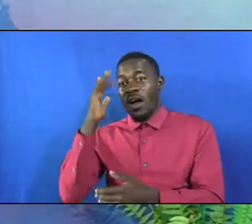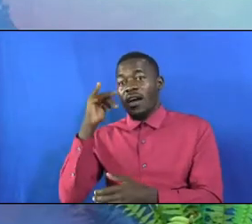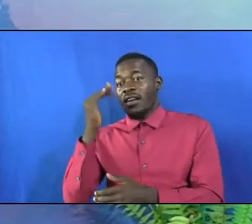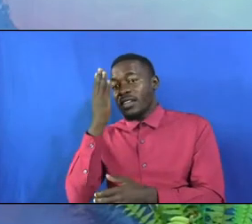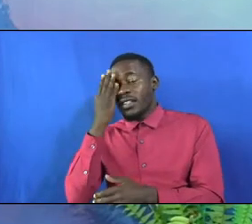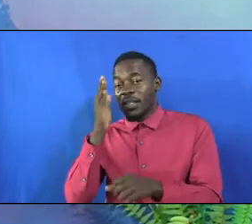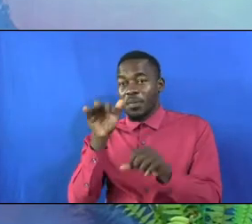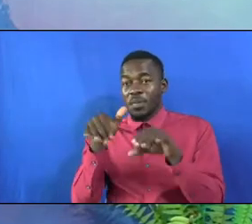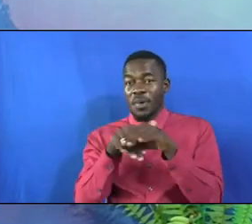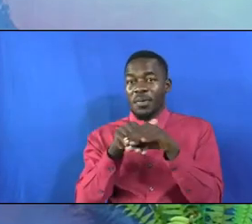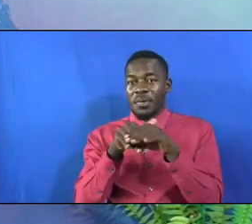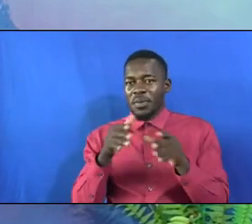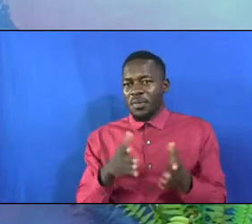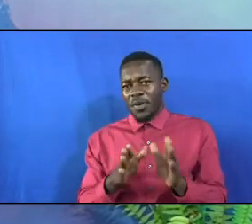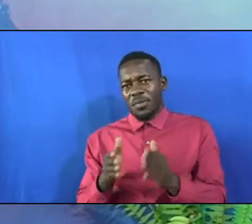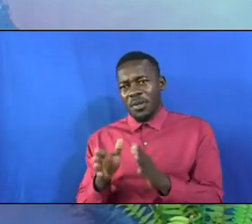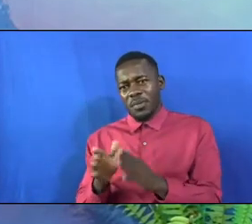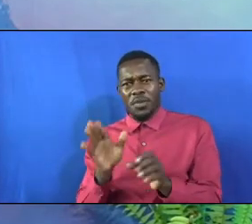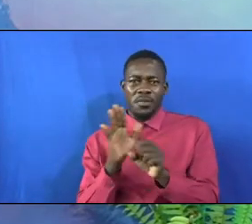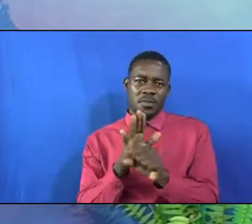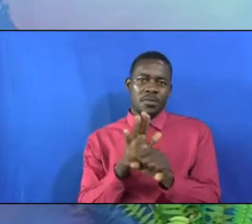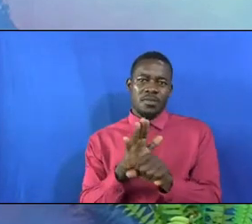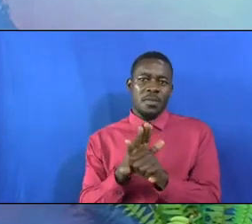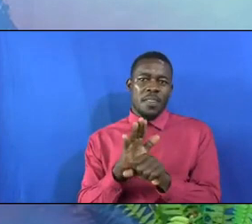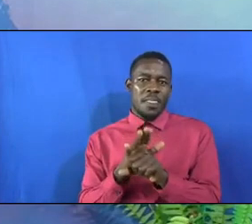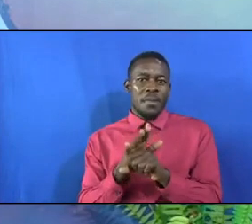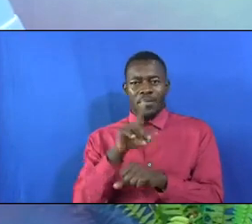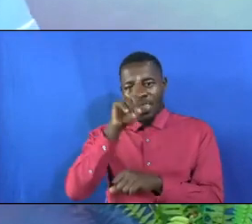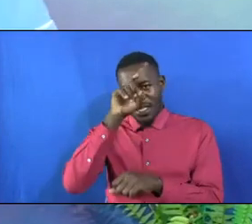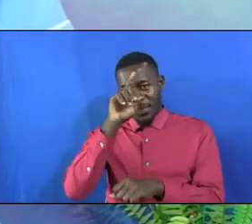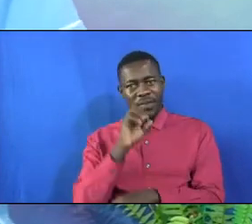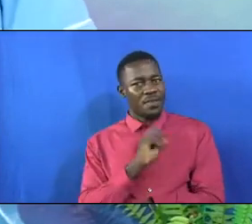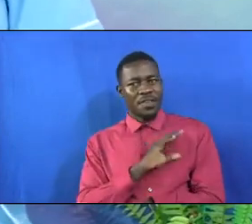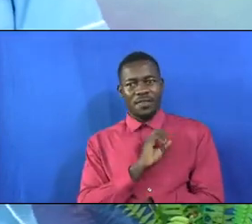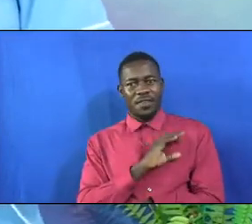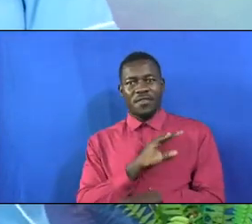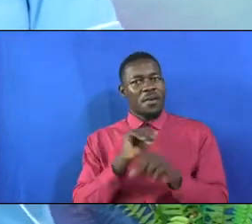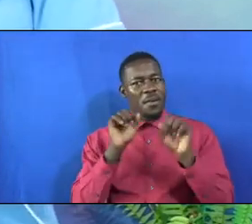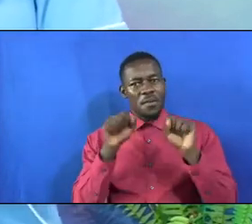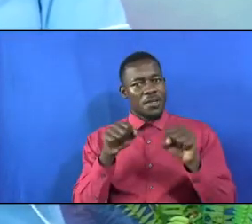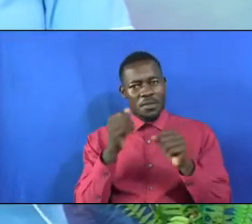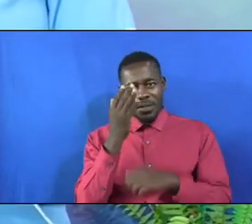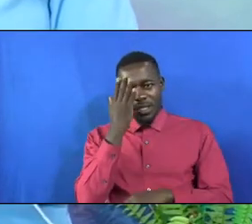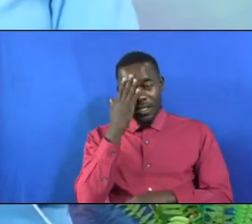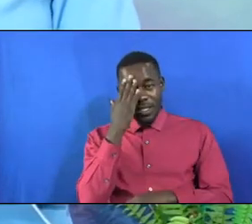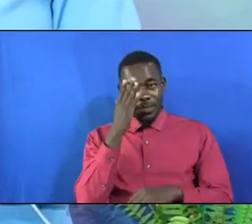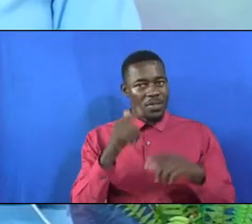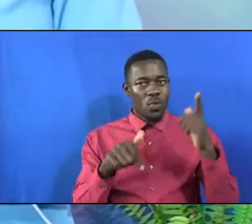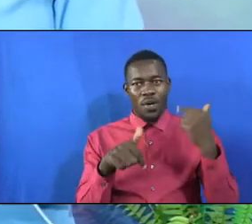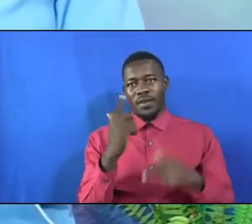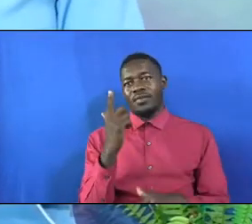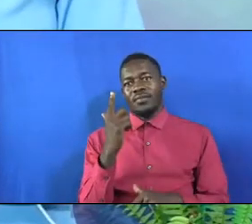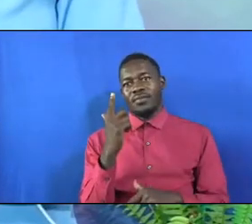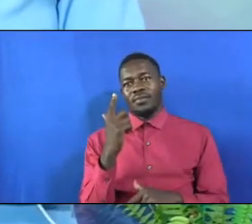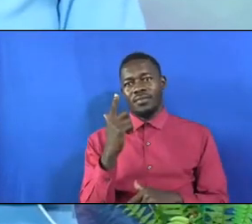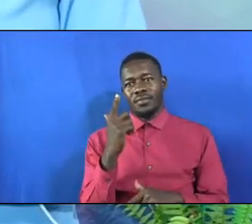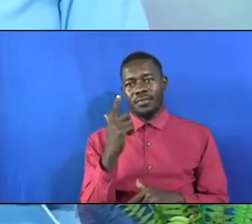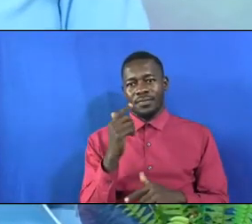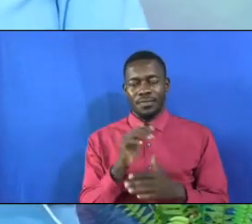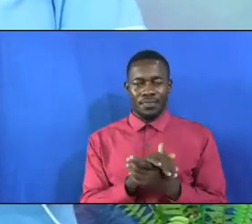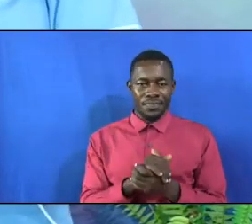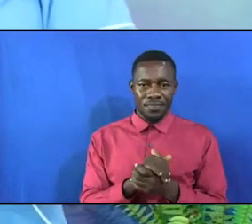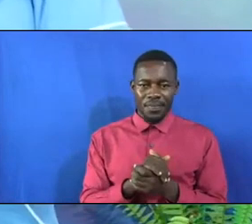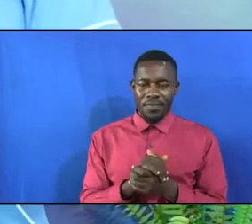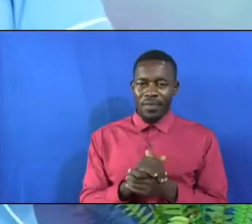But the more they were oppressed, the more they multiplied and spread, so that the Egyptians came to dread the